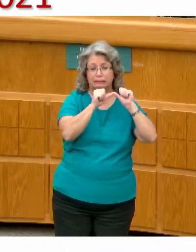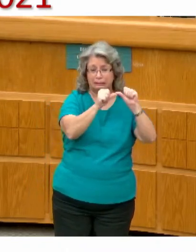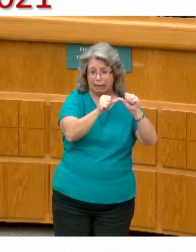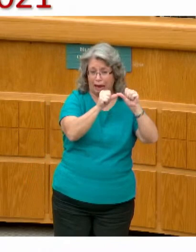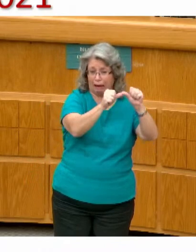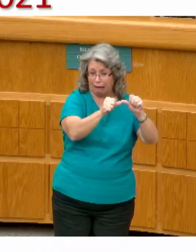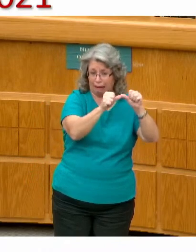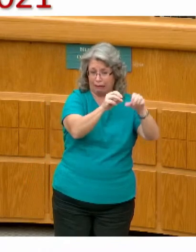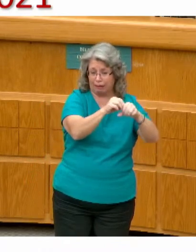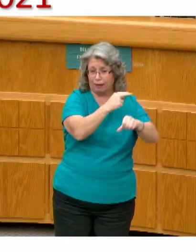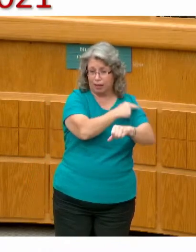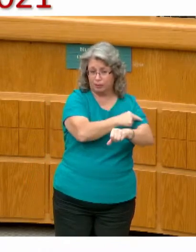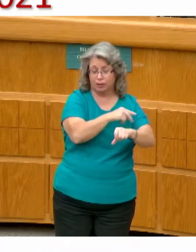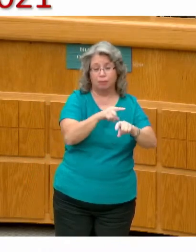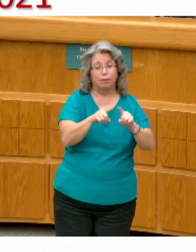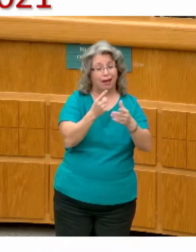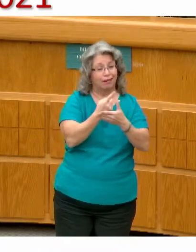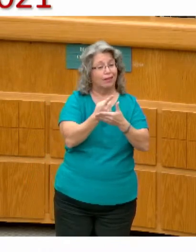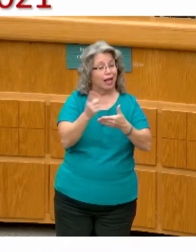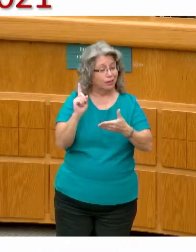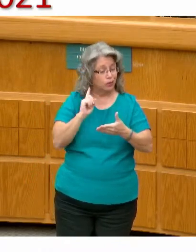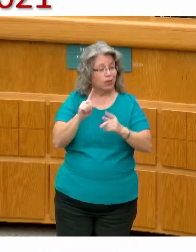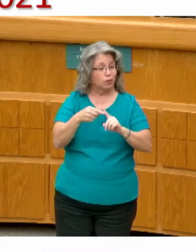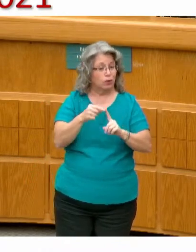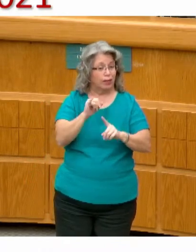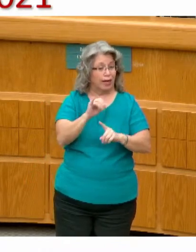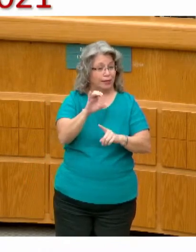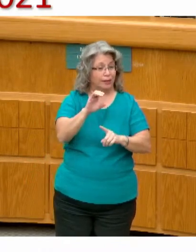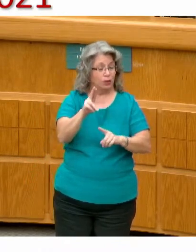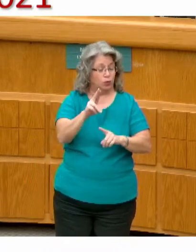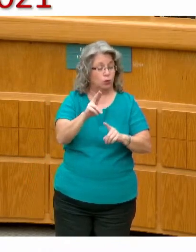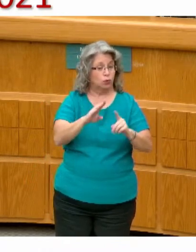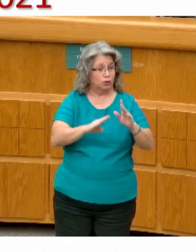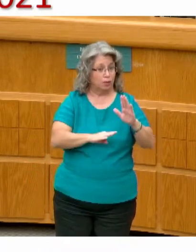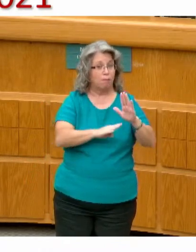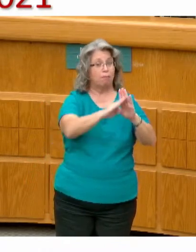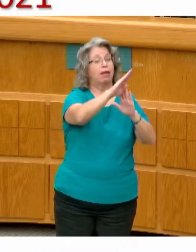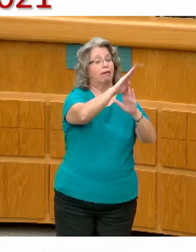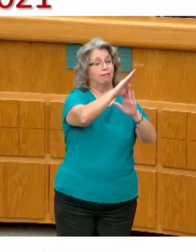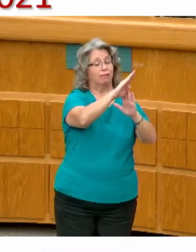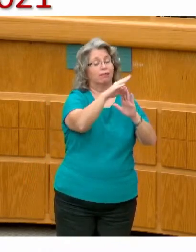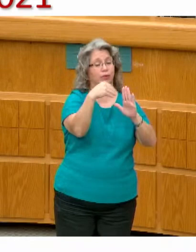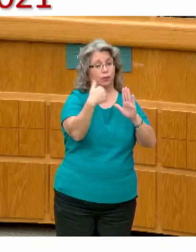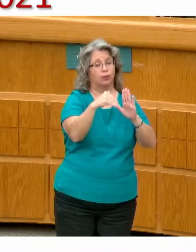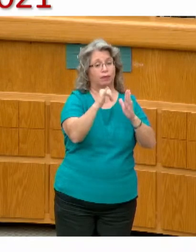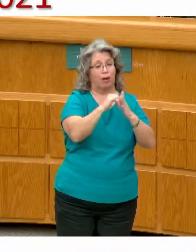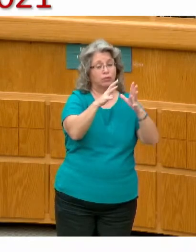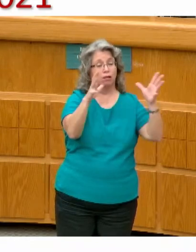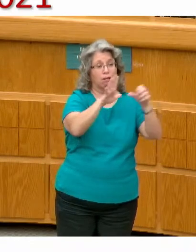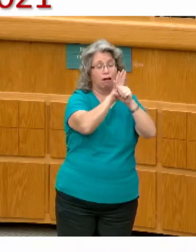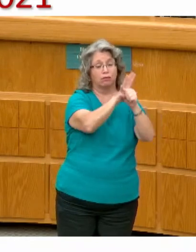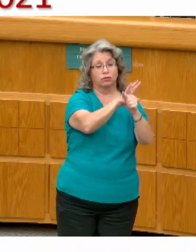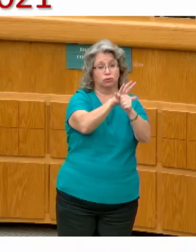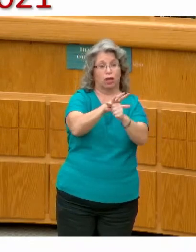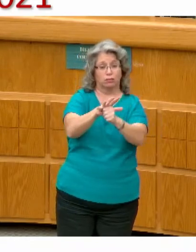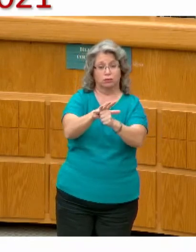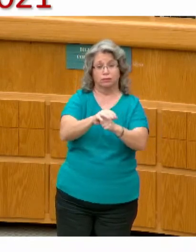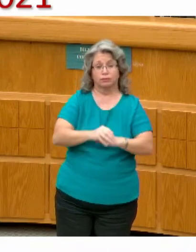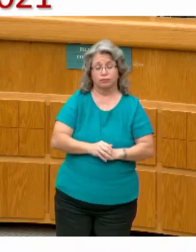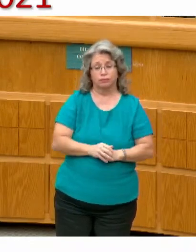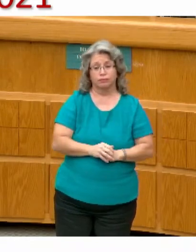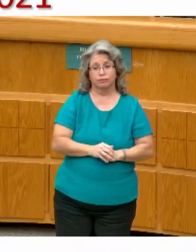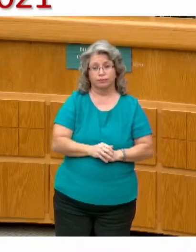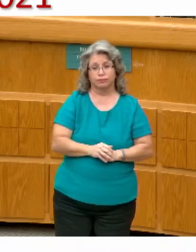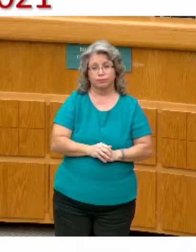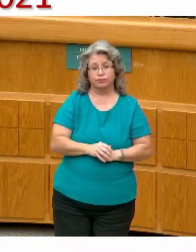week when the ICUs peaked. So it's something to realize that even with a variant like